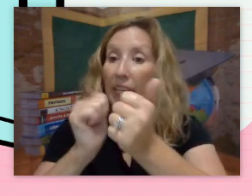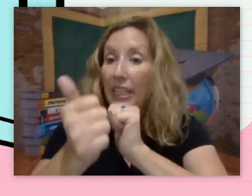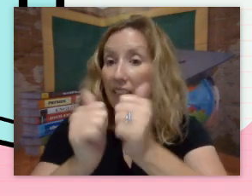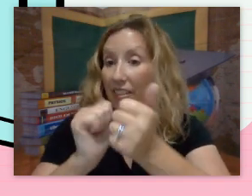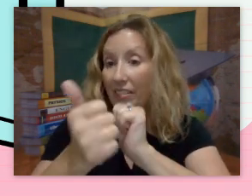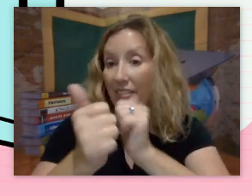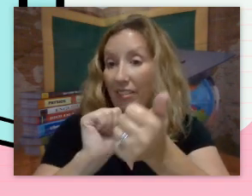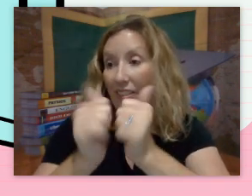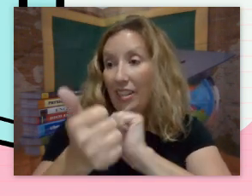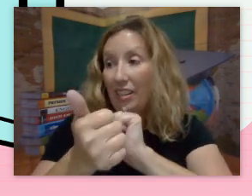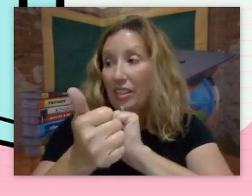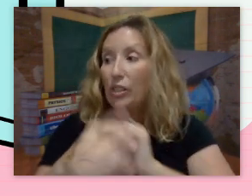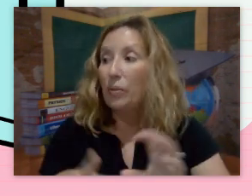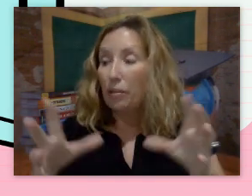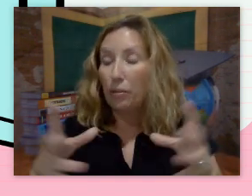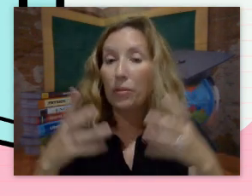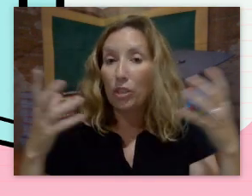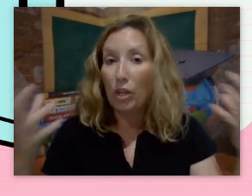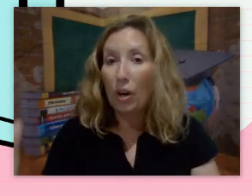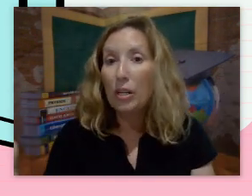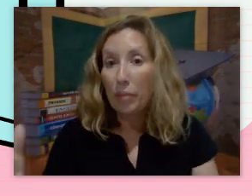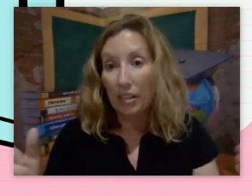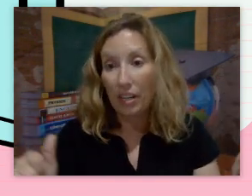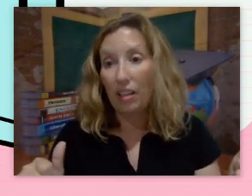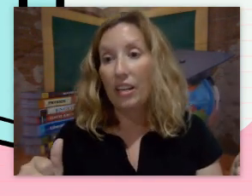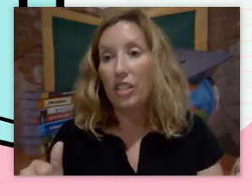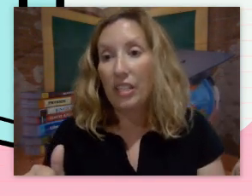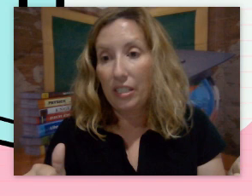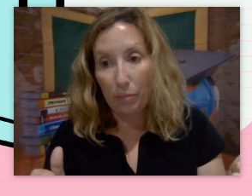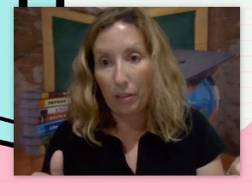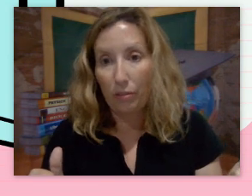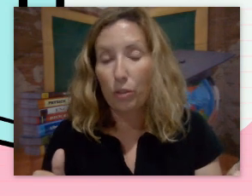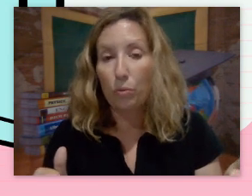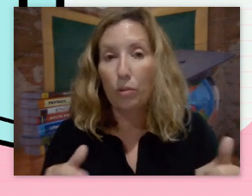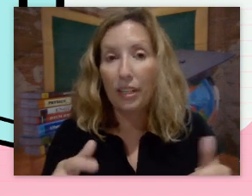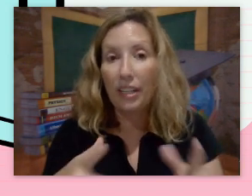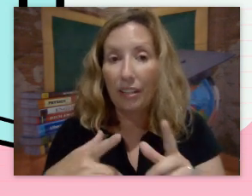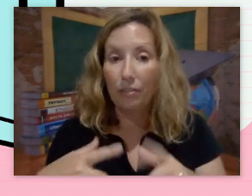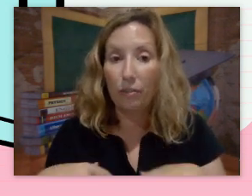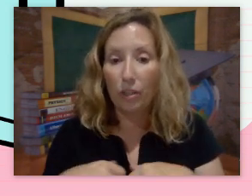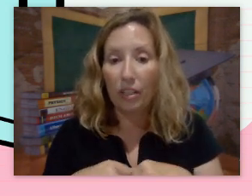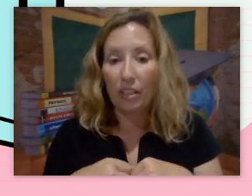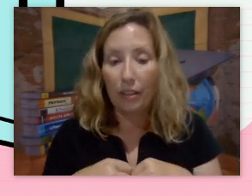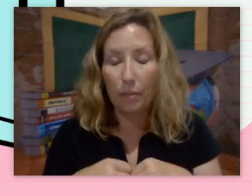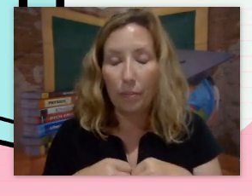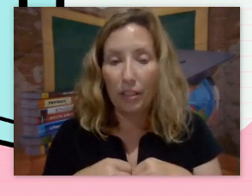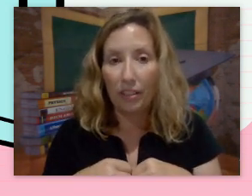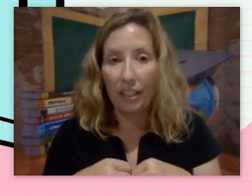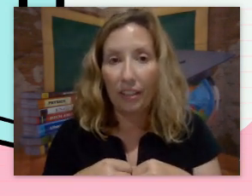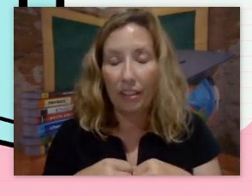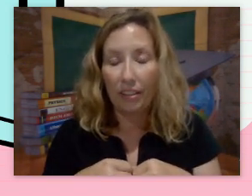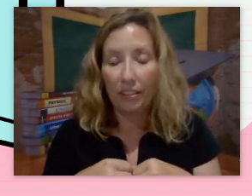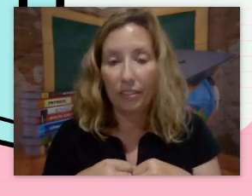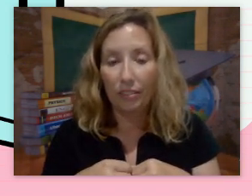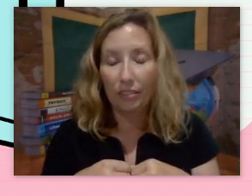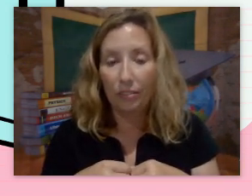you compete. So if we were talking about an election and someone was running for